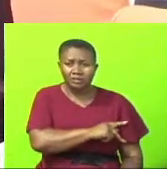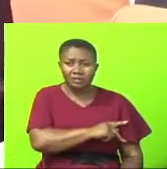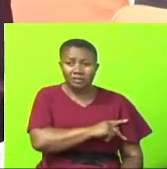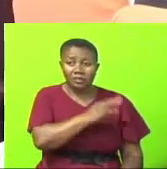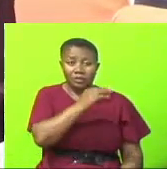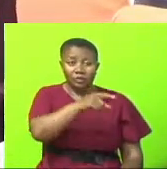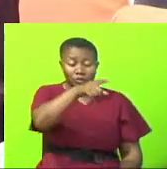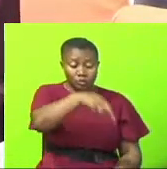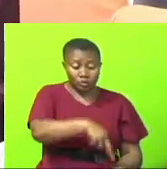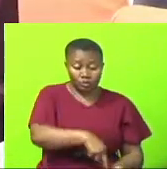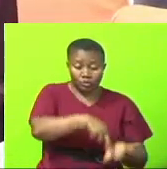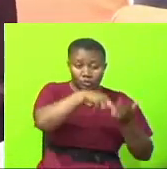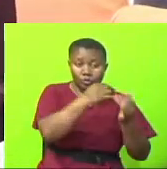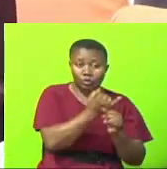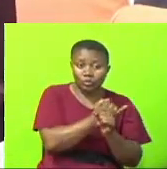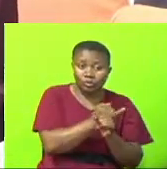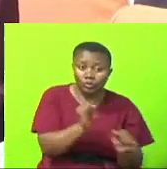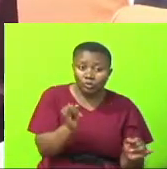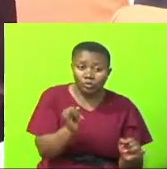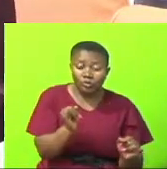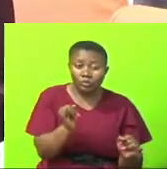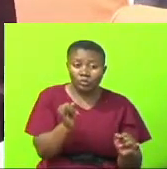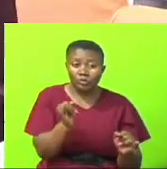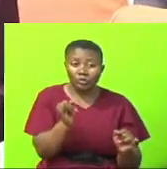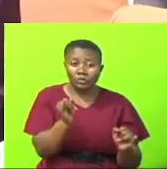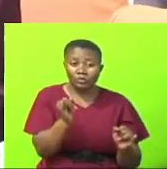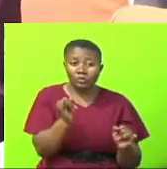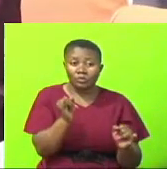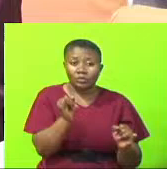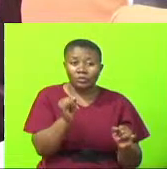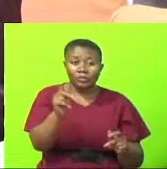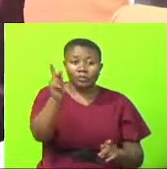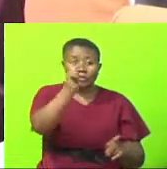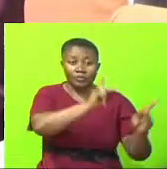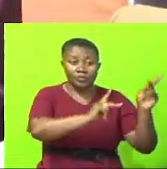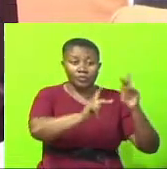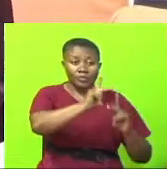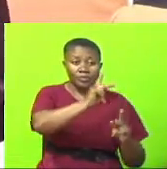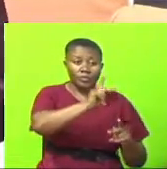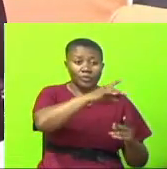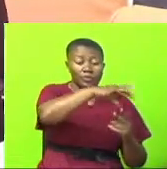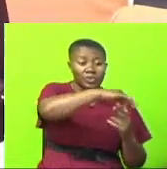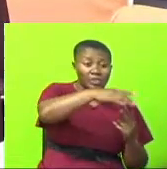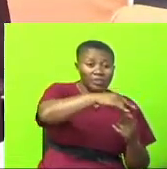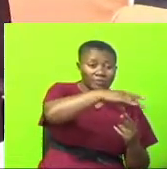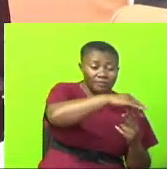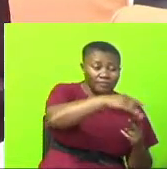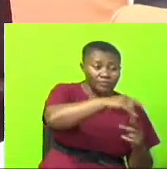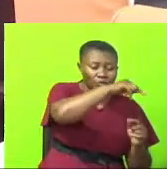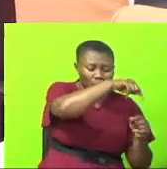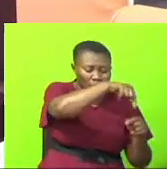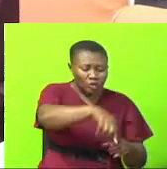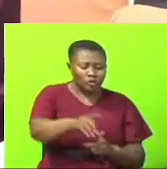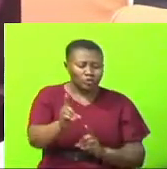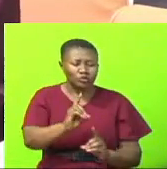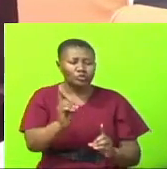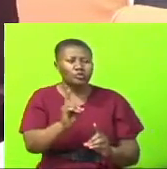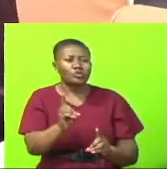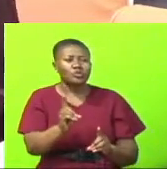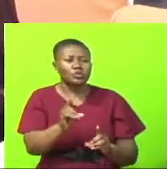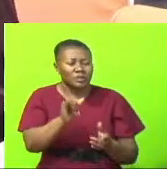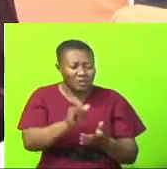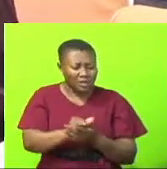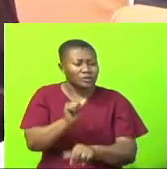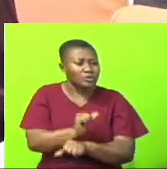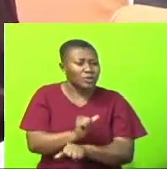independent candidate, then they rally behind you and elect you to come to this house because they have common objectives that they want you to come here and